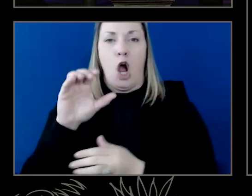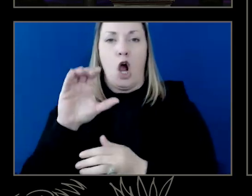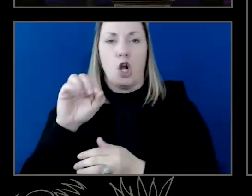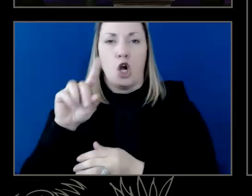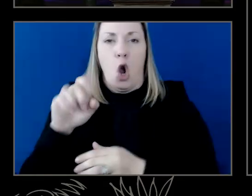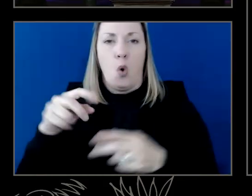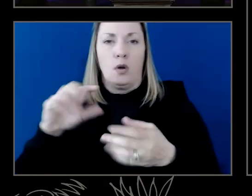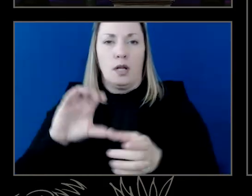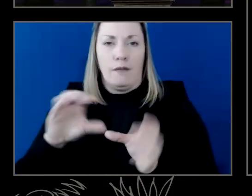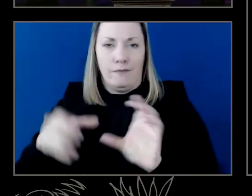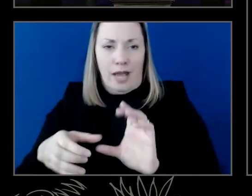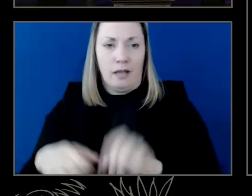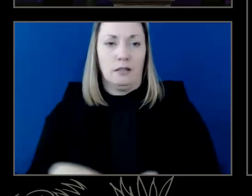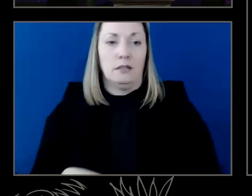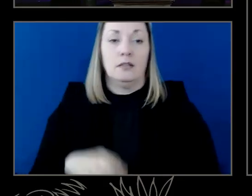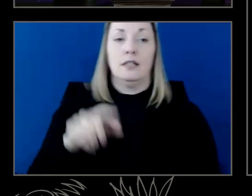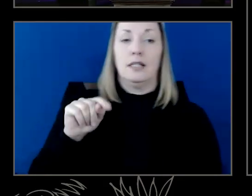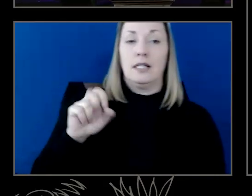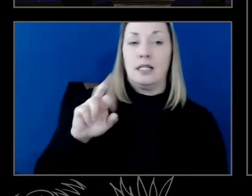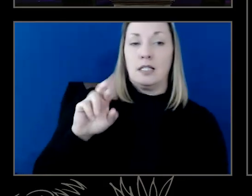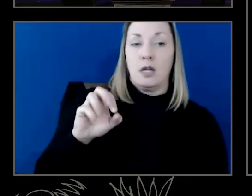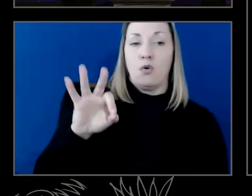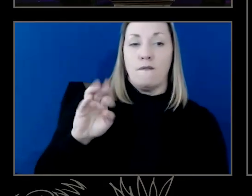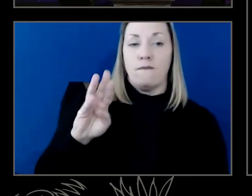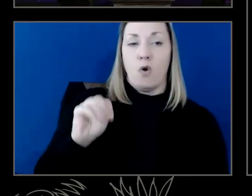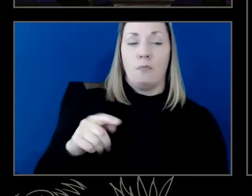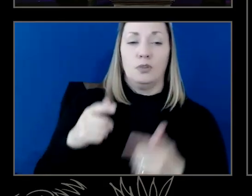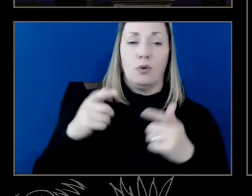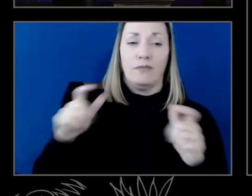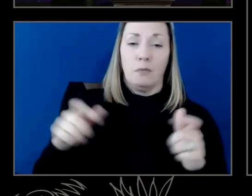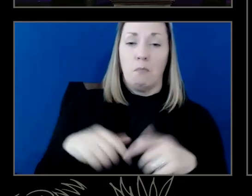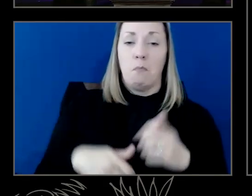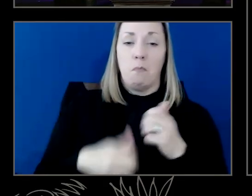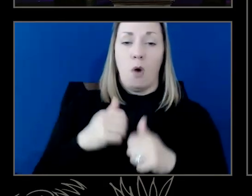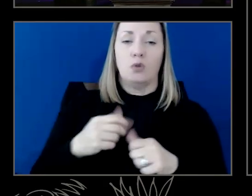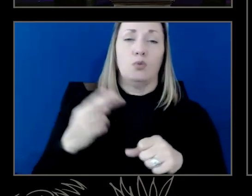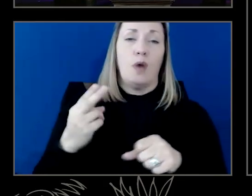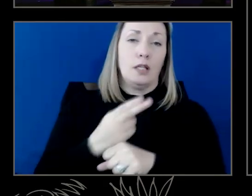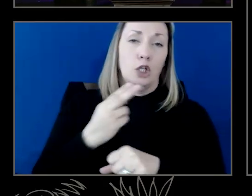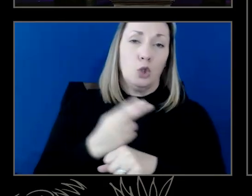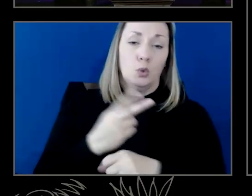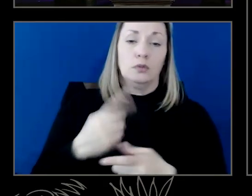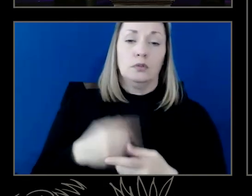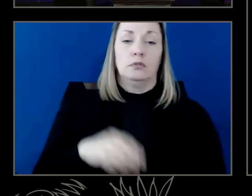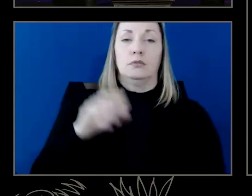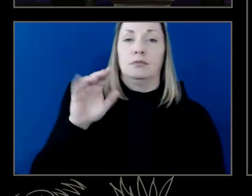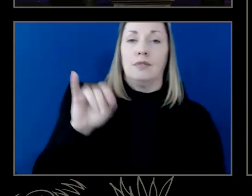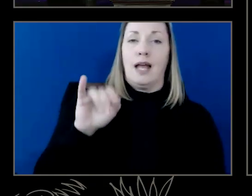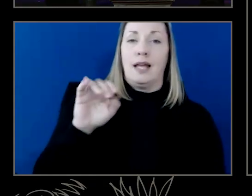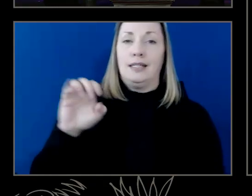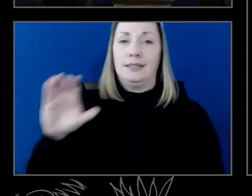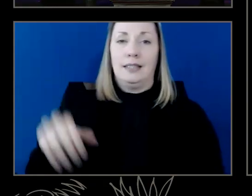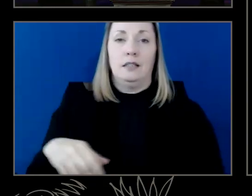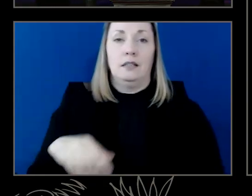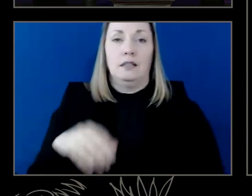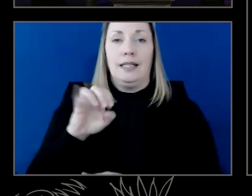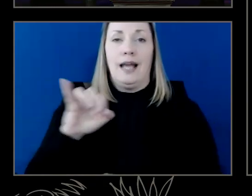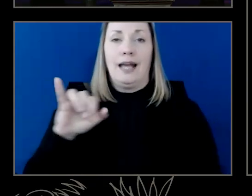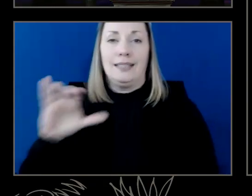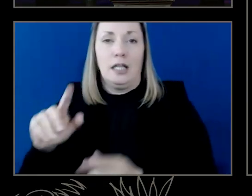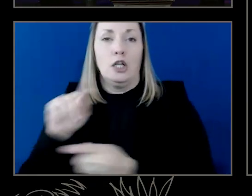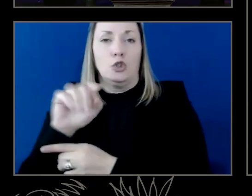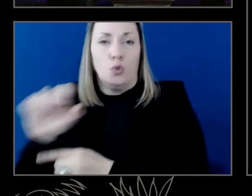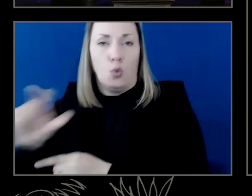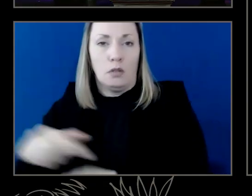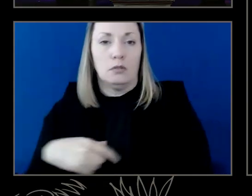Terraform is one of the most widely adopted EIC tools, and it's built around 4 main concepts.